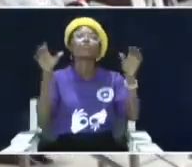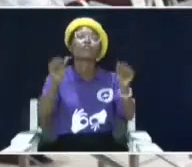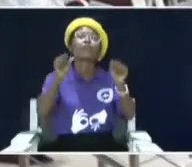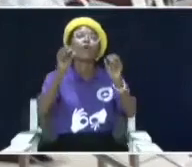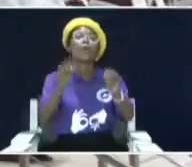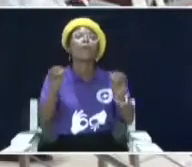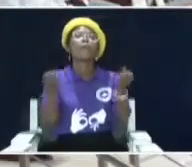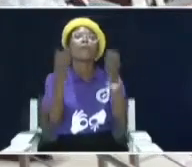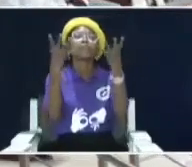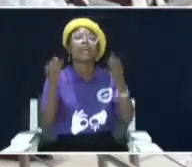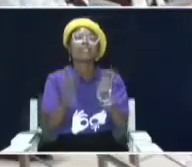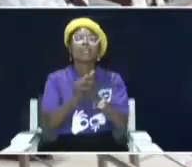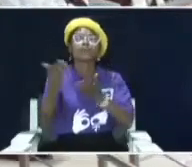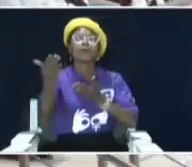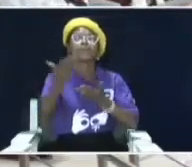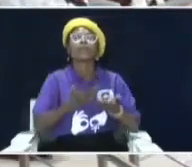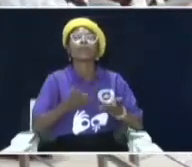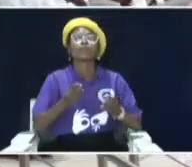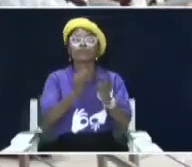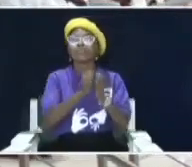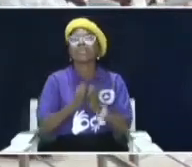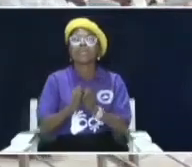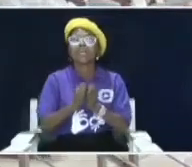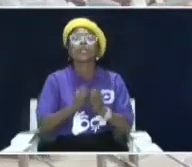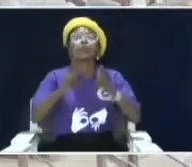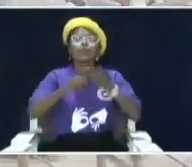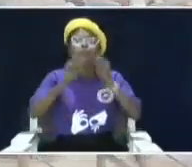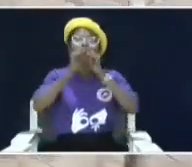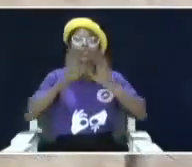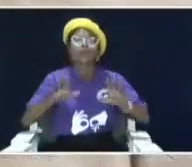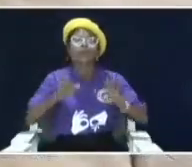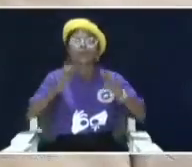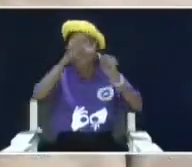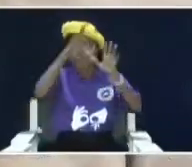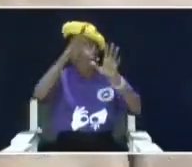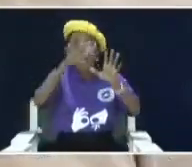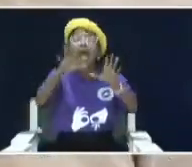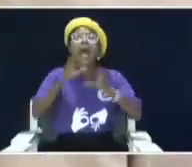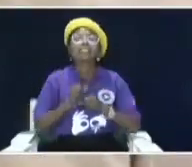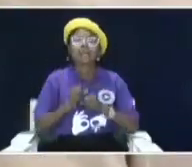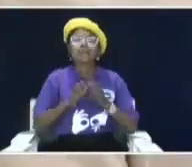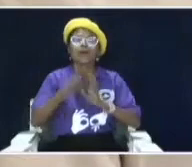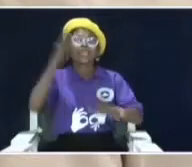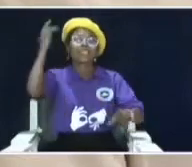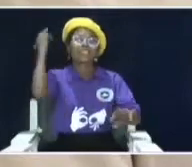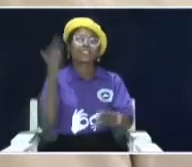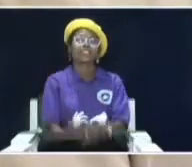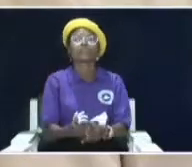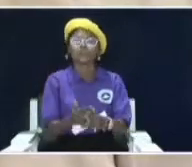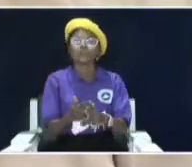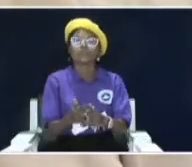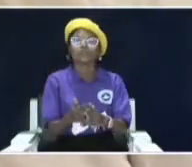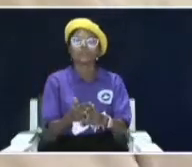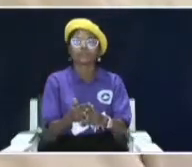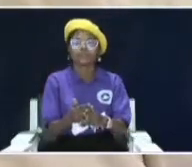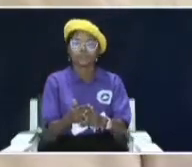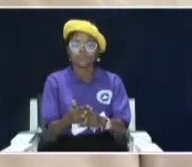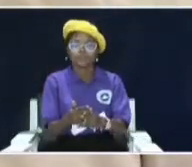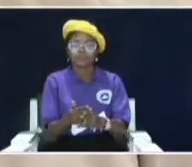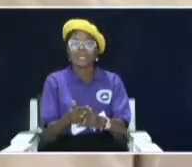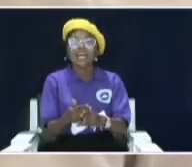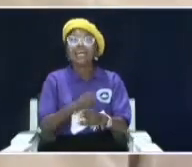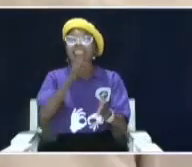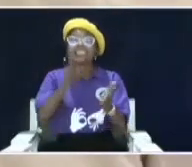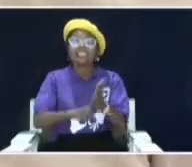us together to bless us. Daddy, we say thank you. Accept our thanks in the mighty name of Jesus.